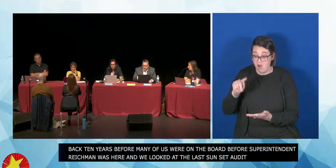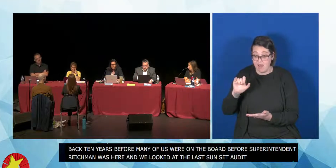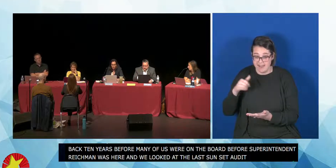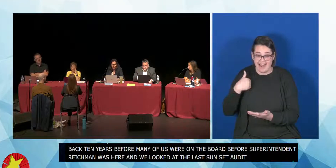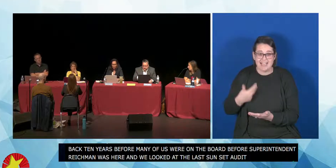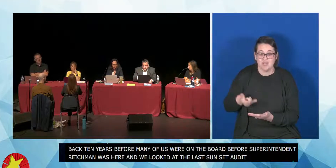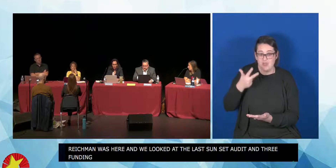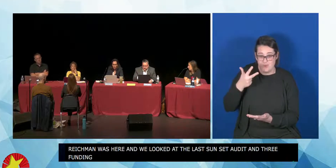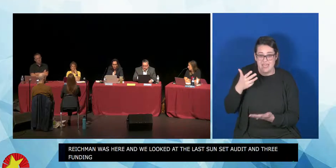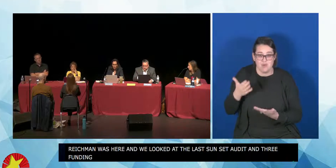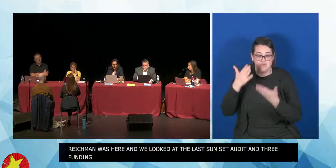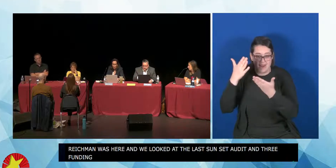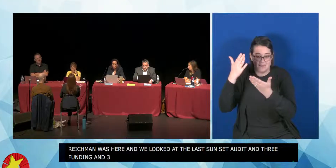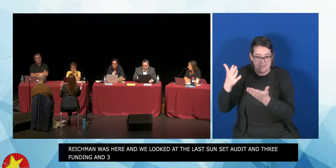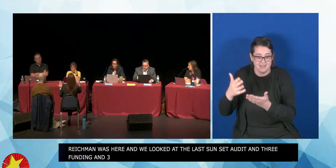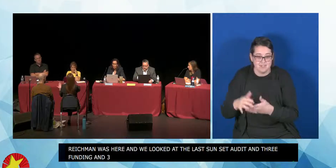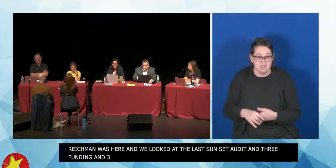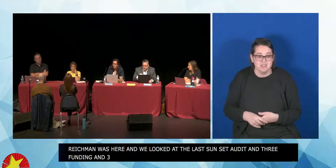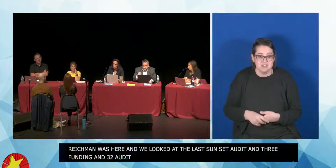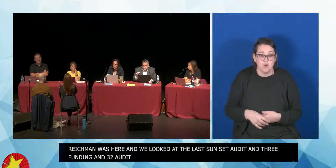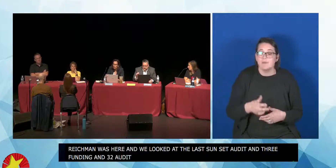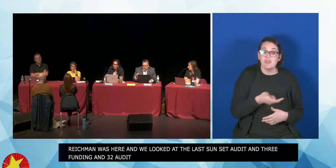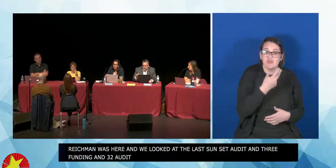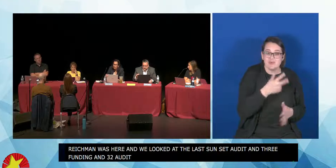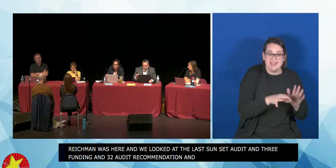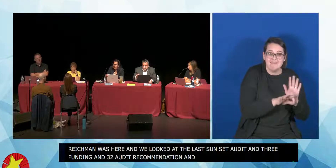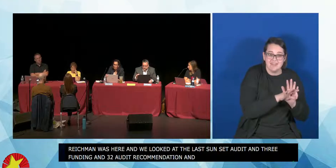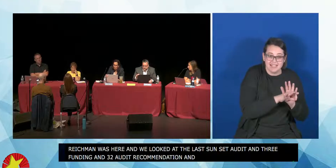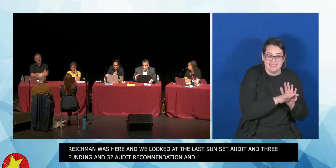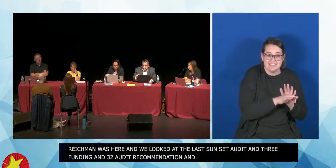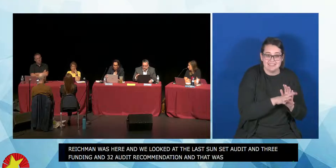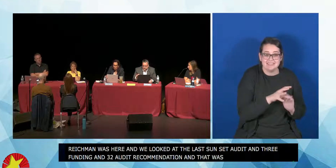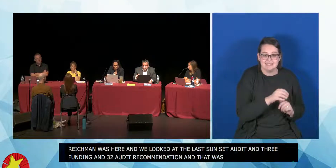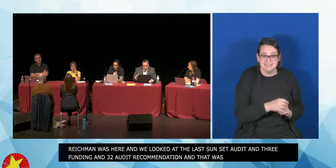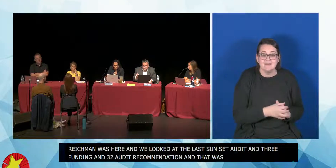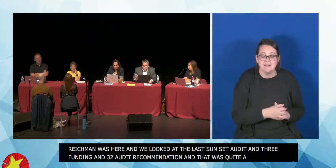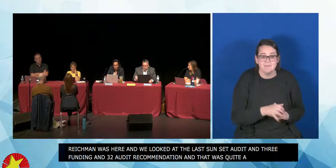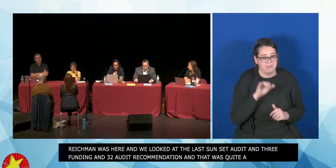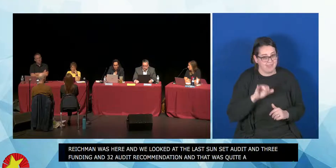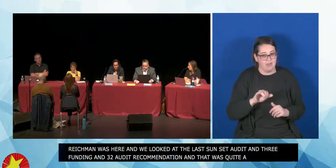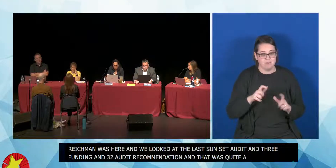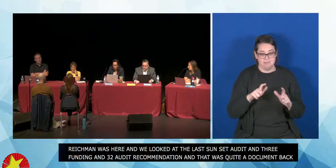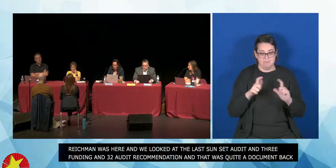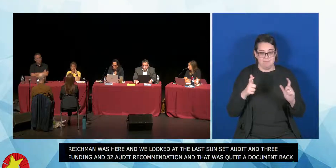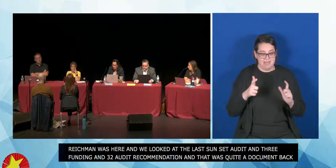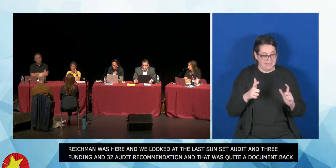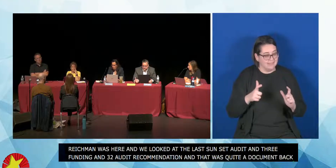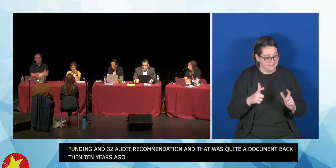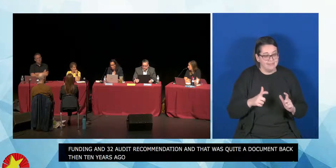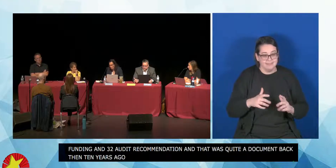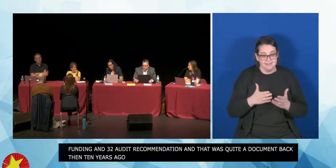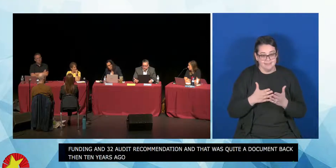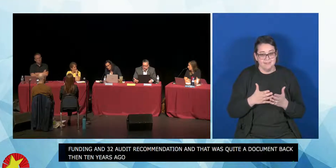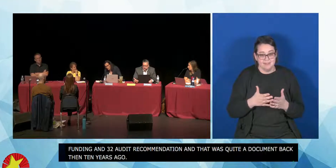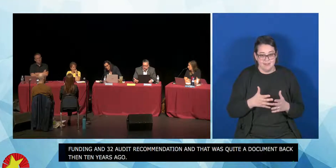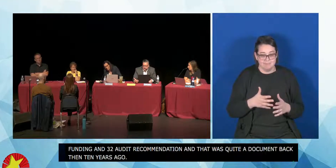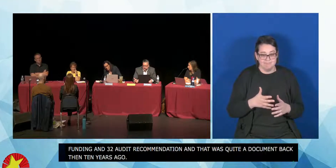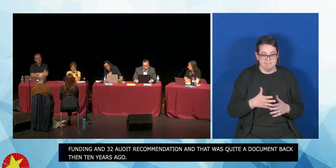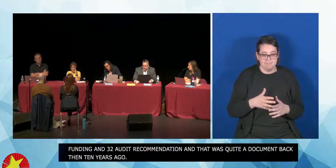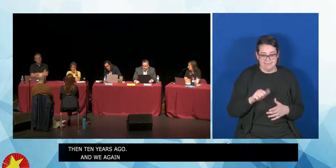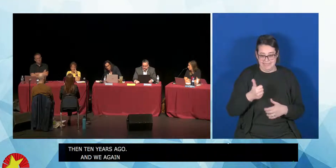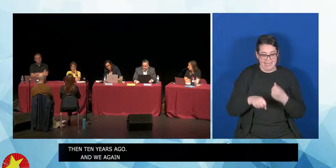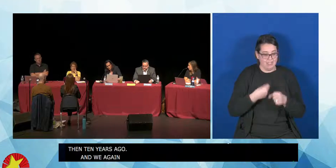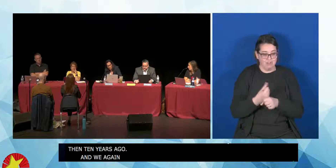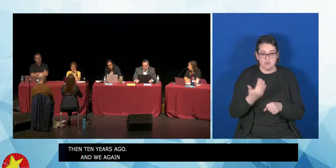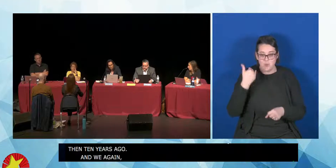and review that, and you know, that was quite a document back then, 10 years ago. We, again, in the preliminary